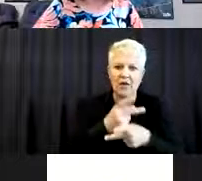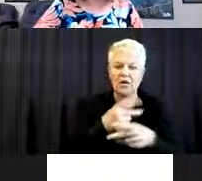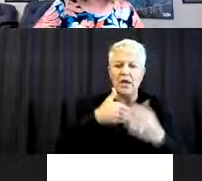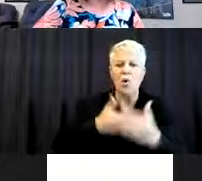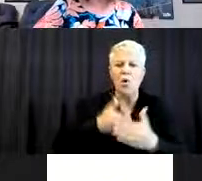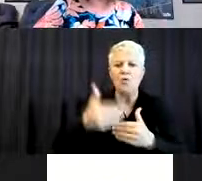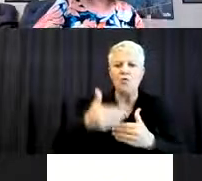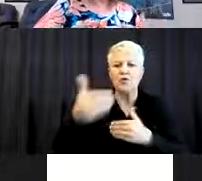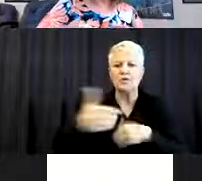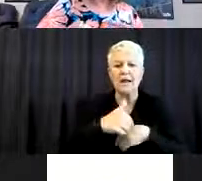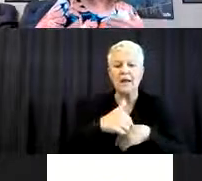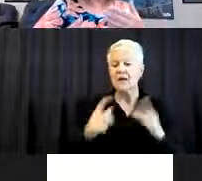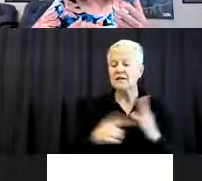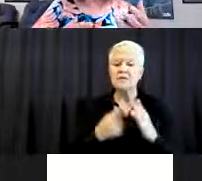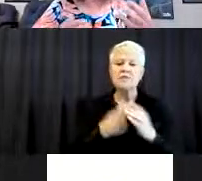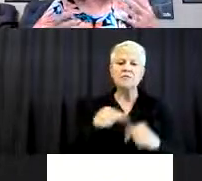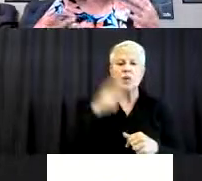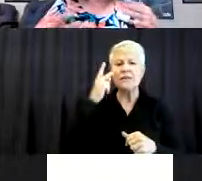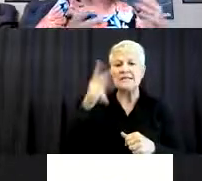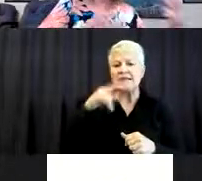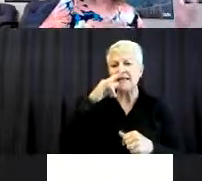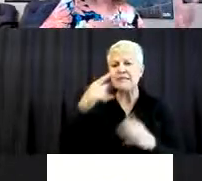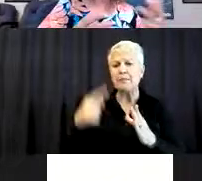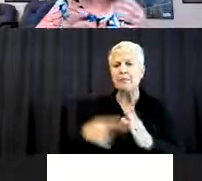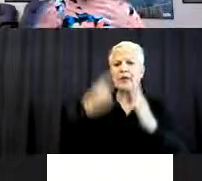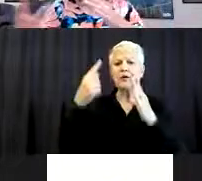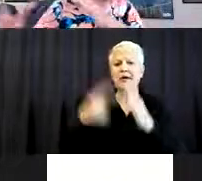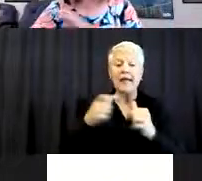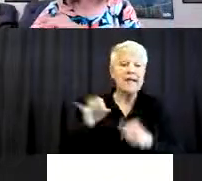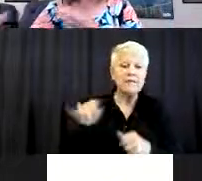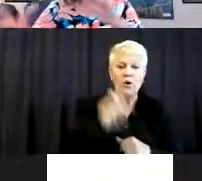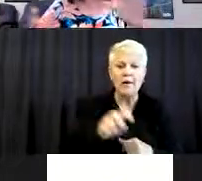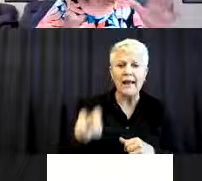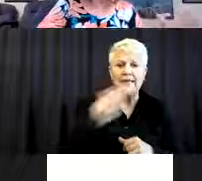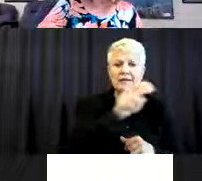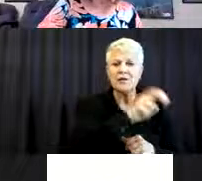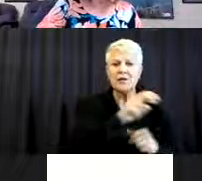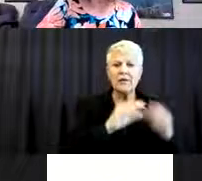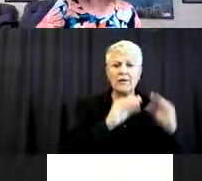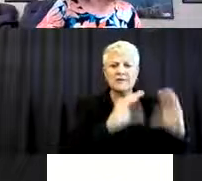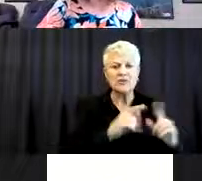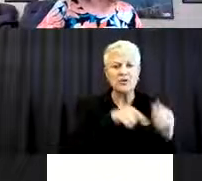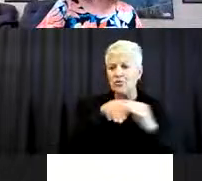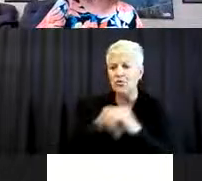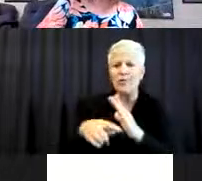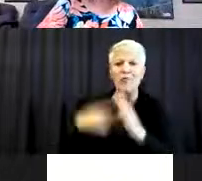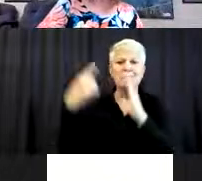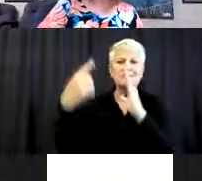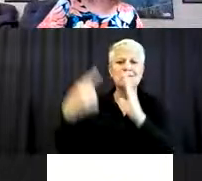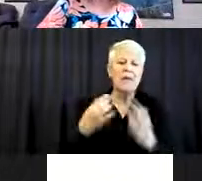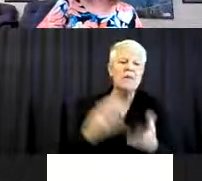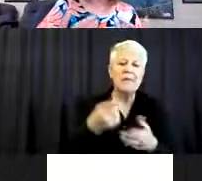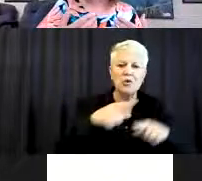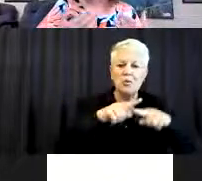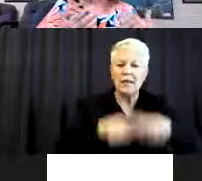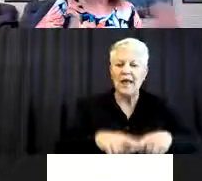time. Sometimes we only see kids periodically if you're itinerant model and you only kind of come in every so often. So you might rely